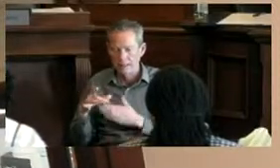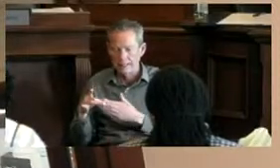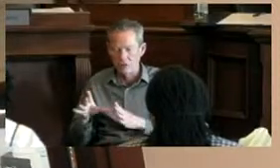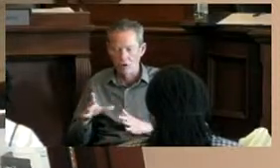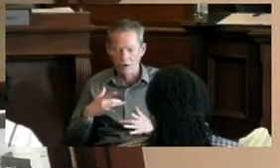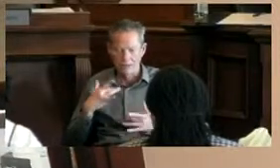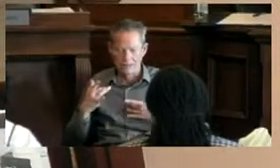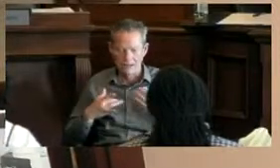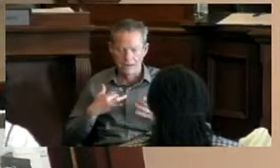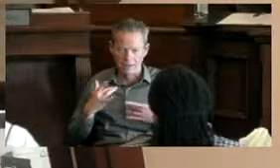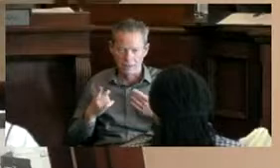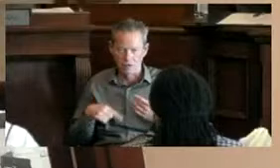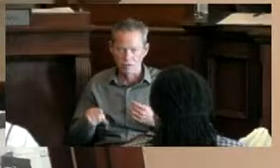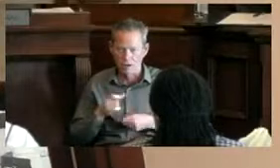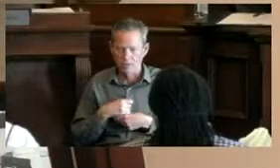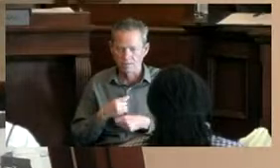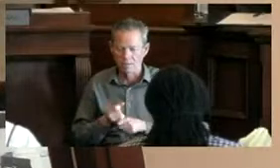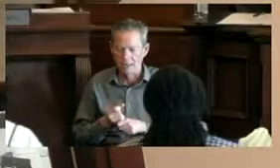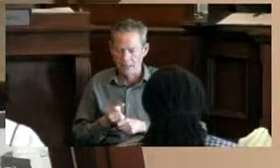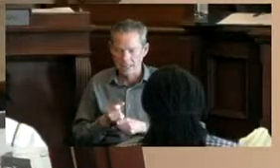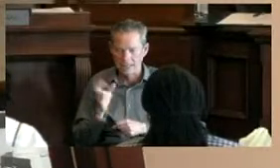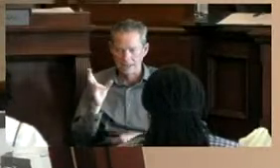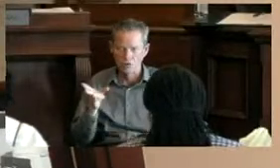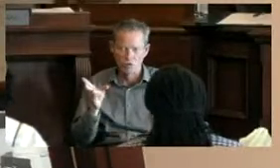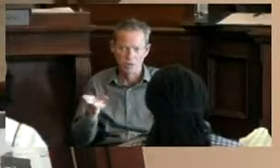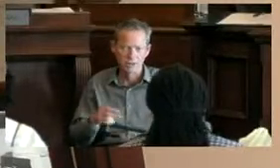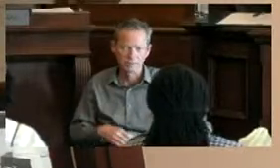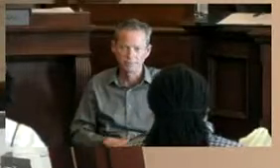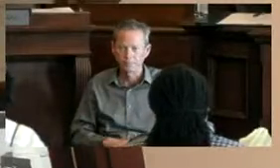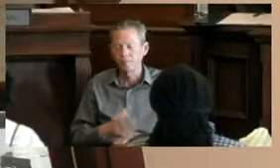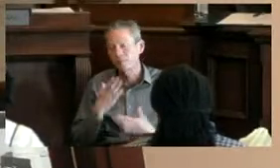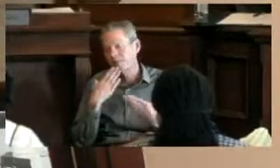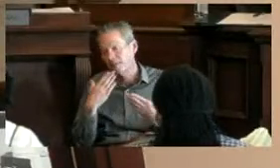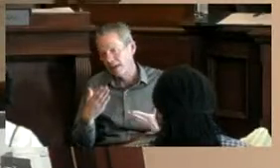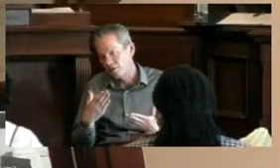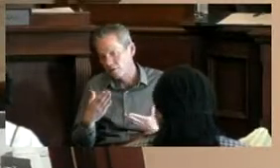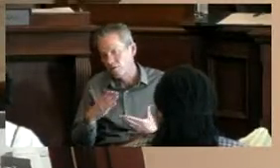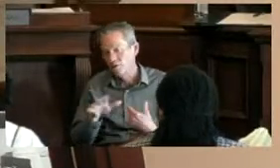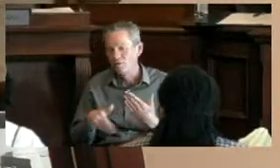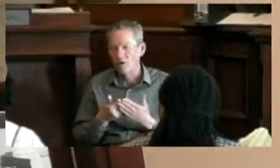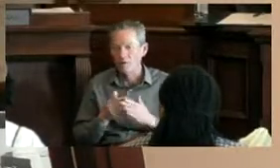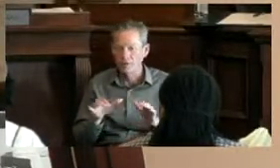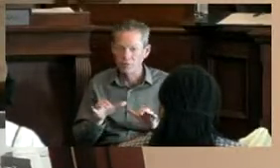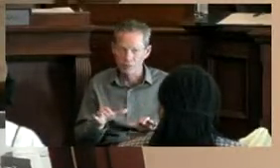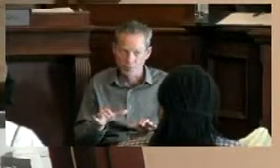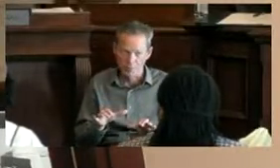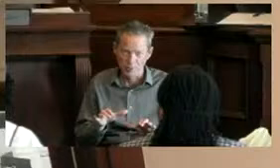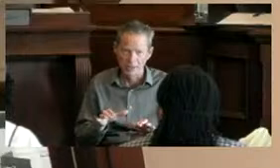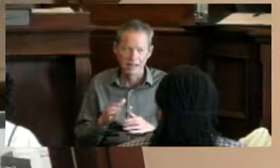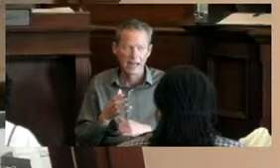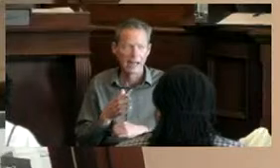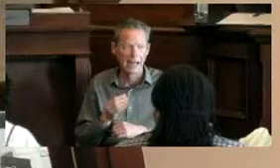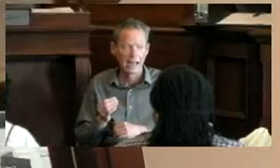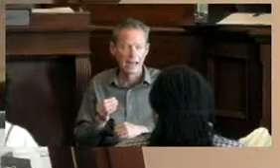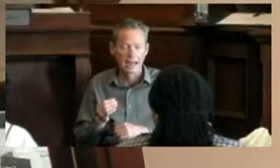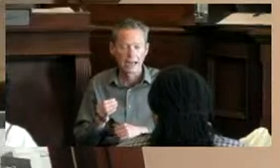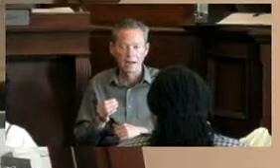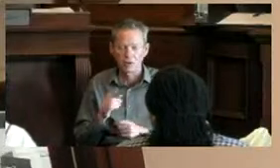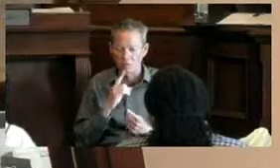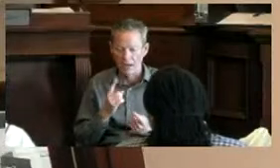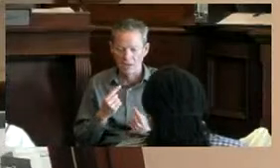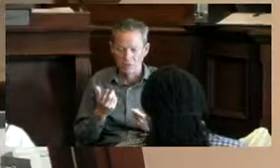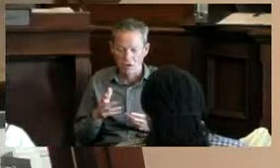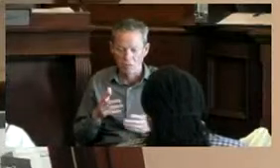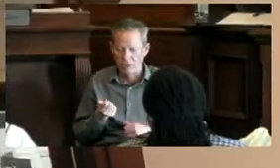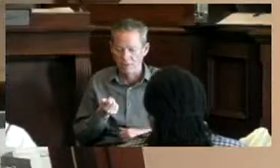ecstatic. You guys are making history. So thank you for all that you do. And you have answered